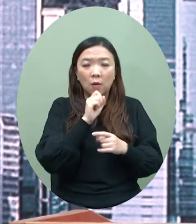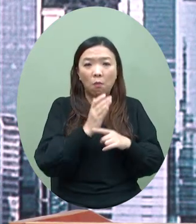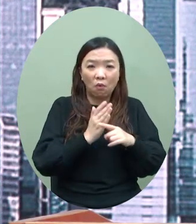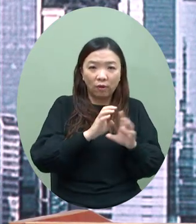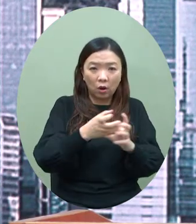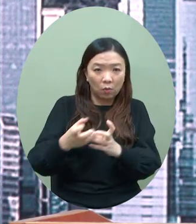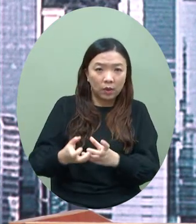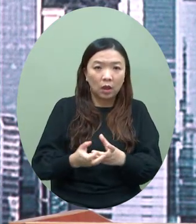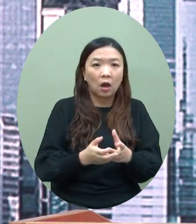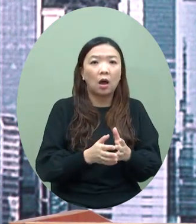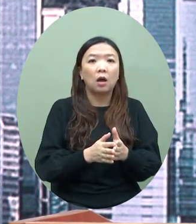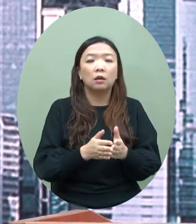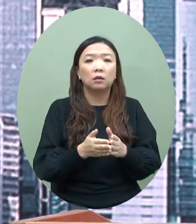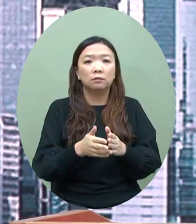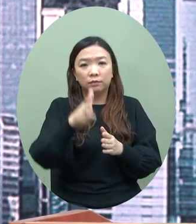coming from a certain grades,